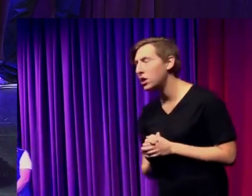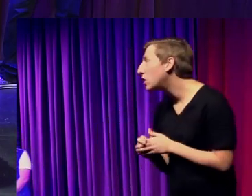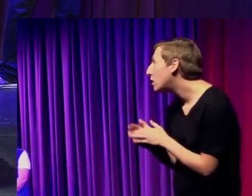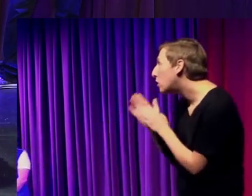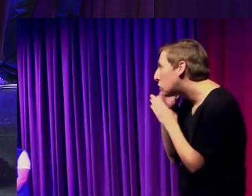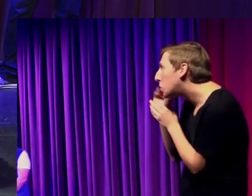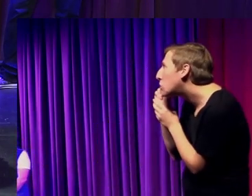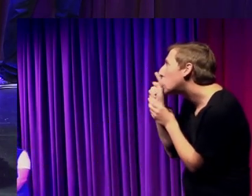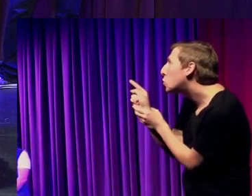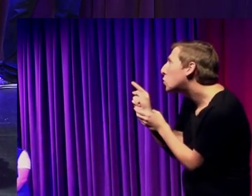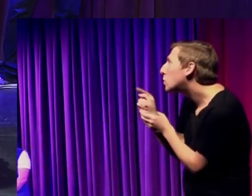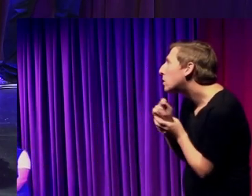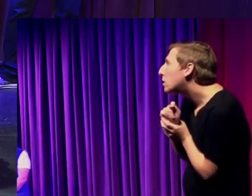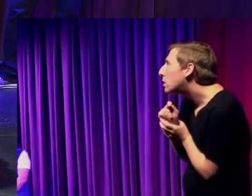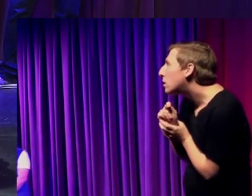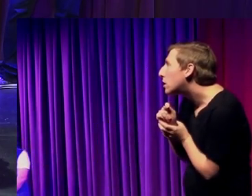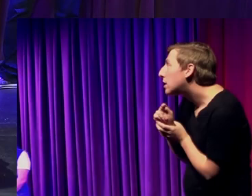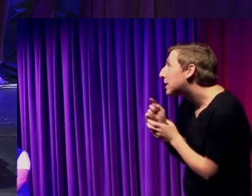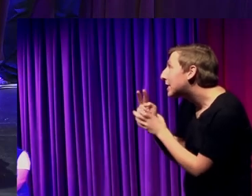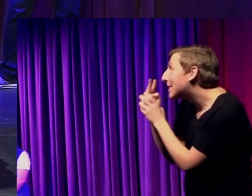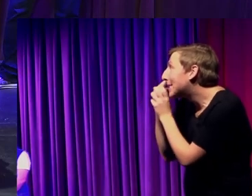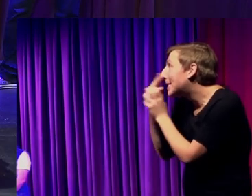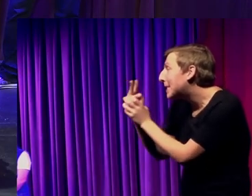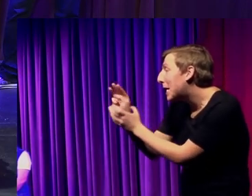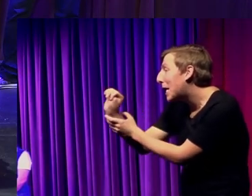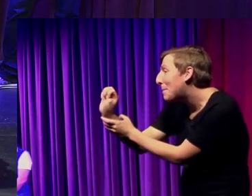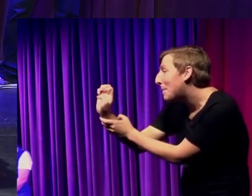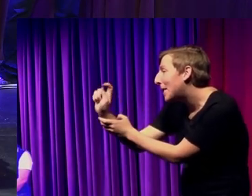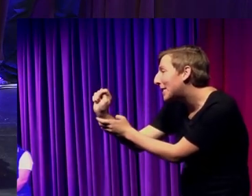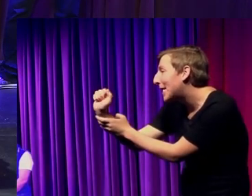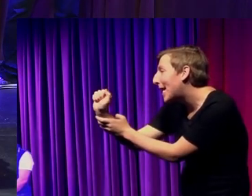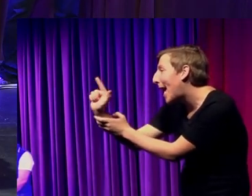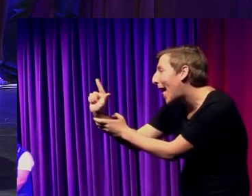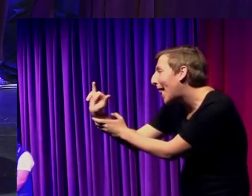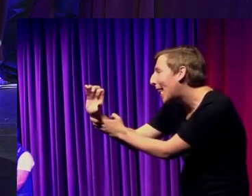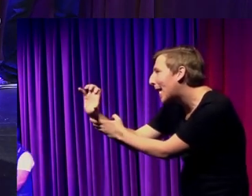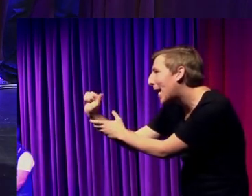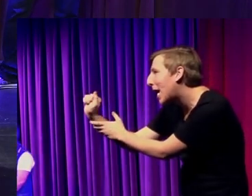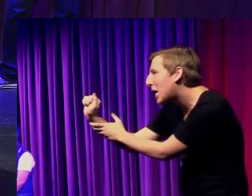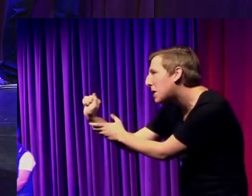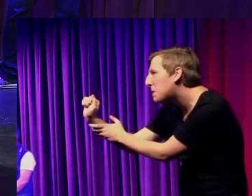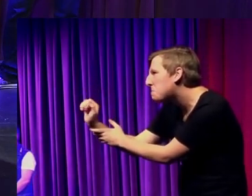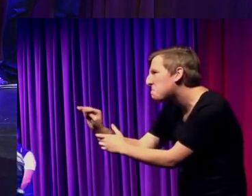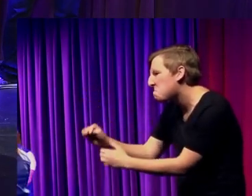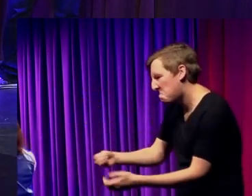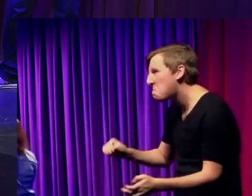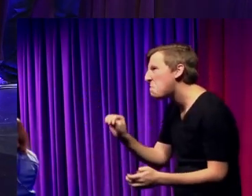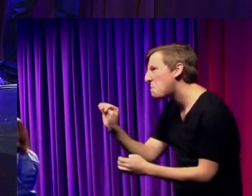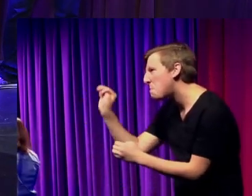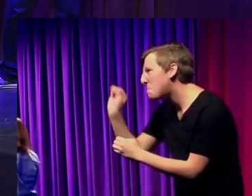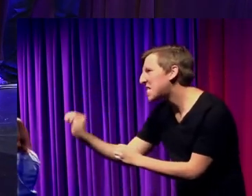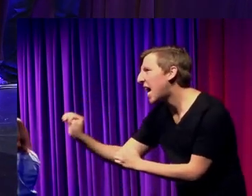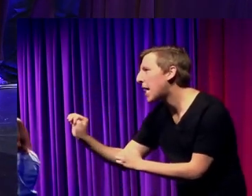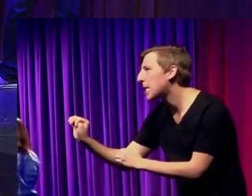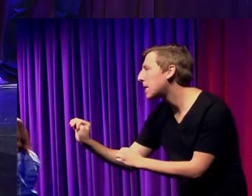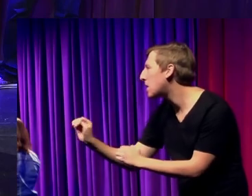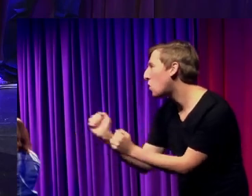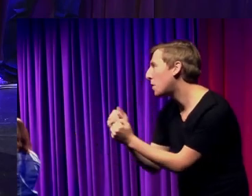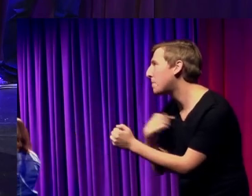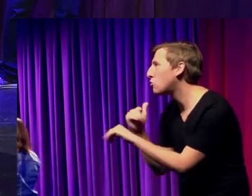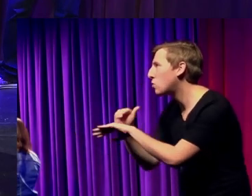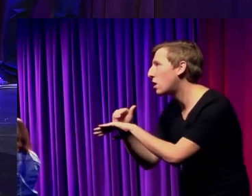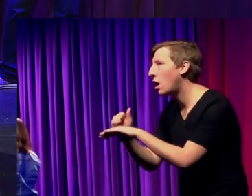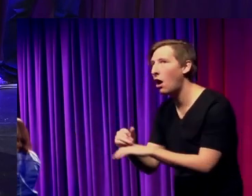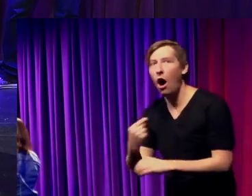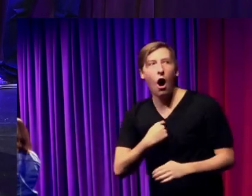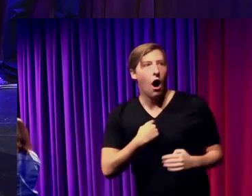Will you go see Metallica with me later tonight? Metallica! Yeah, I've got 2 front row tickets, Susie. Oh my god, I